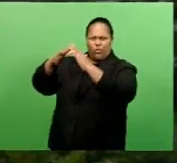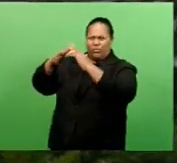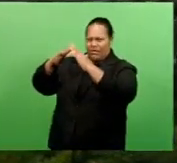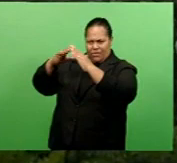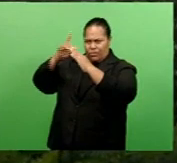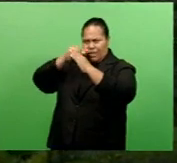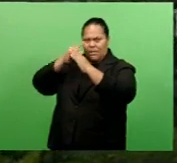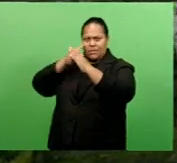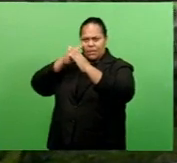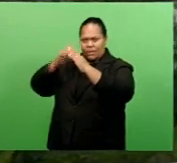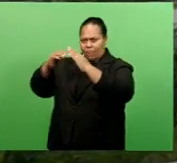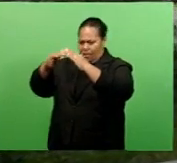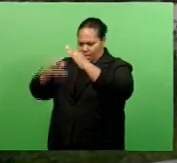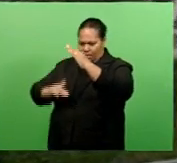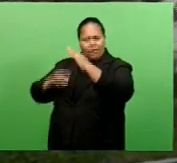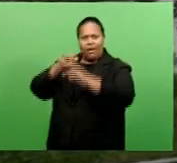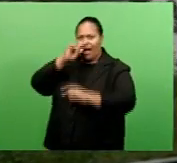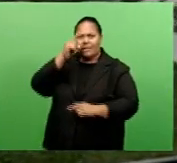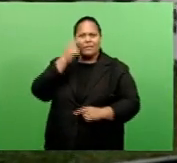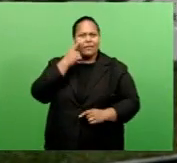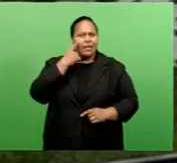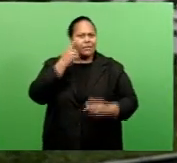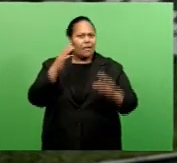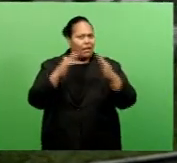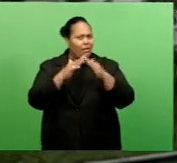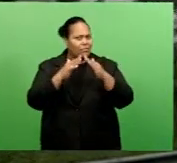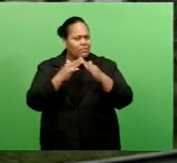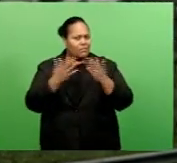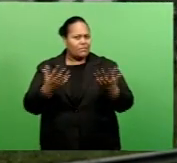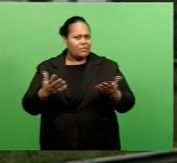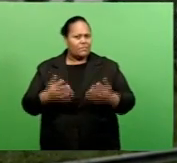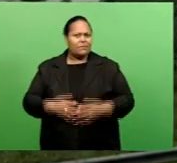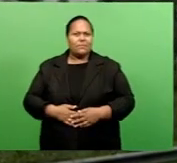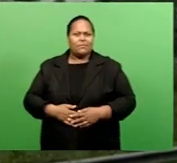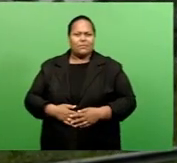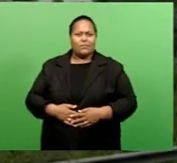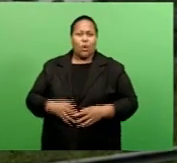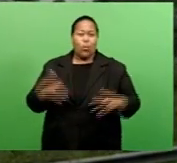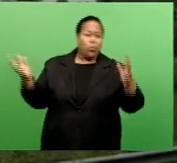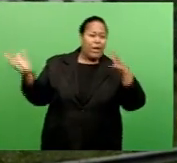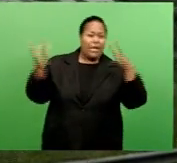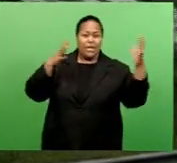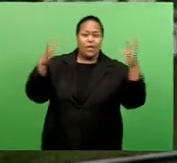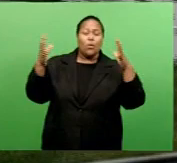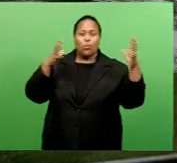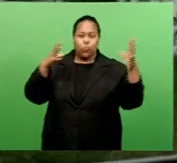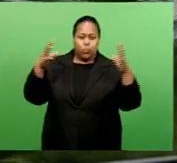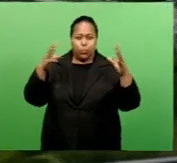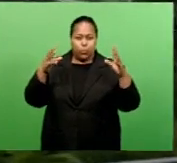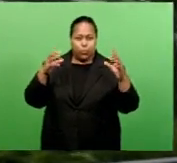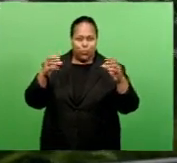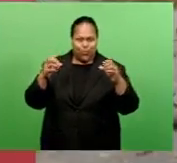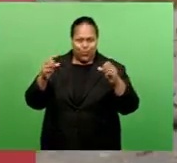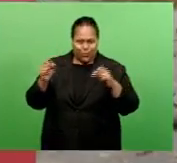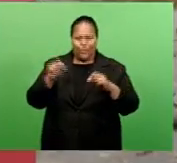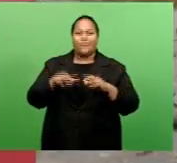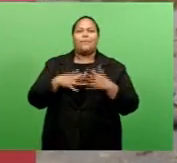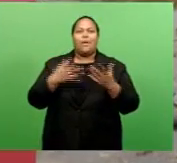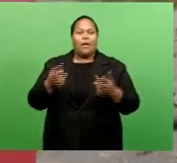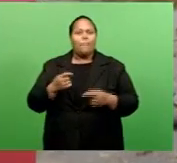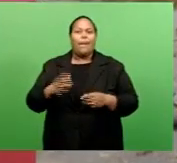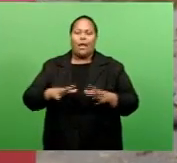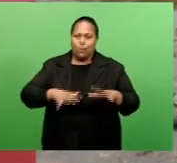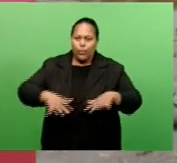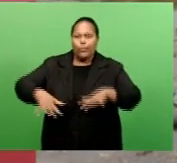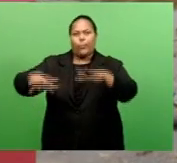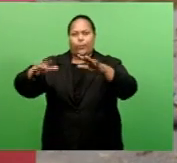be seen from a distance. Wind speed is slowly dying out, but the rain continues. All our farms have been destroyed and the